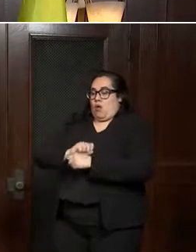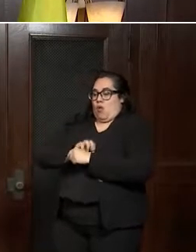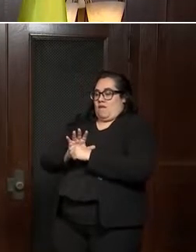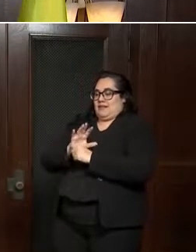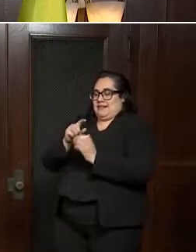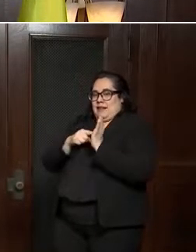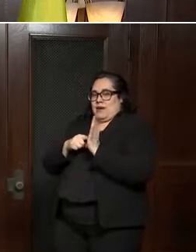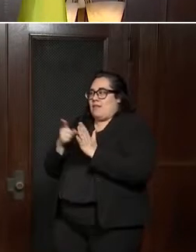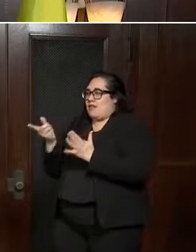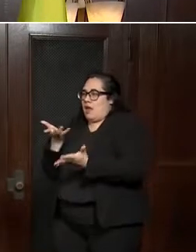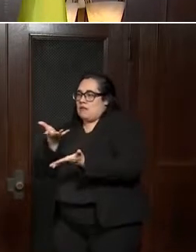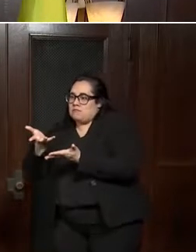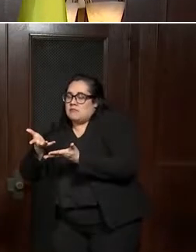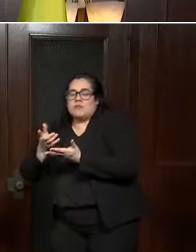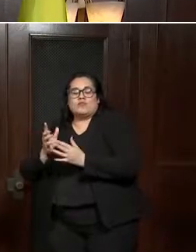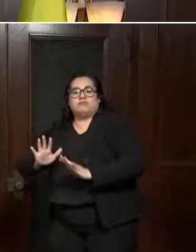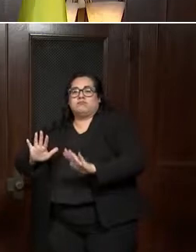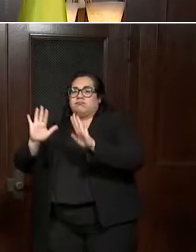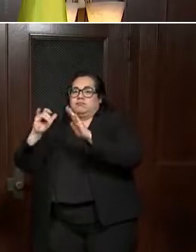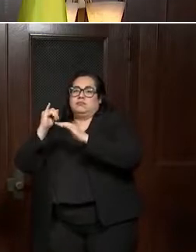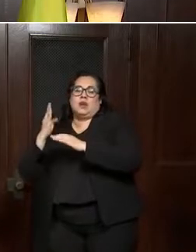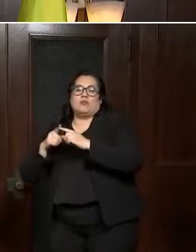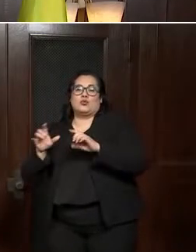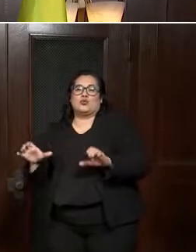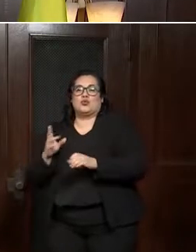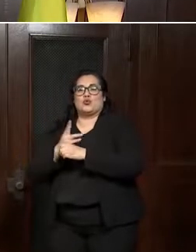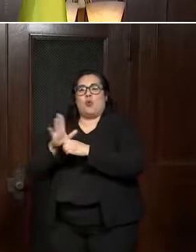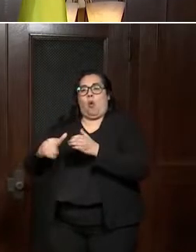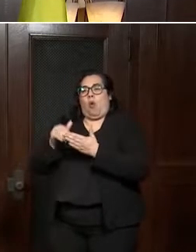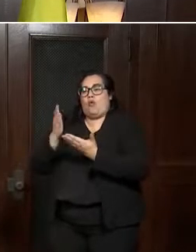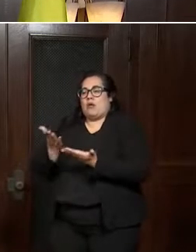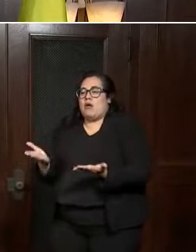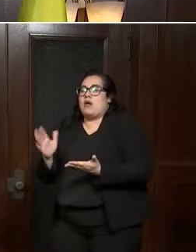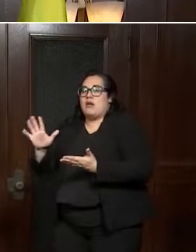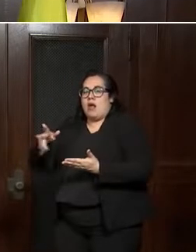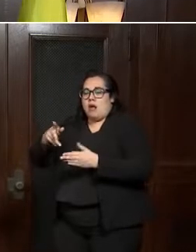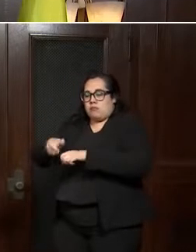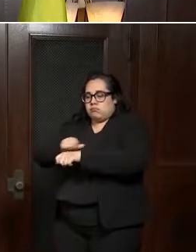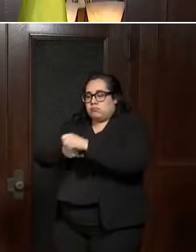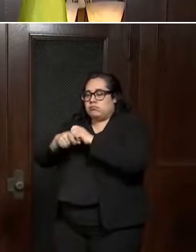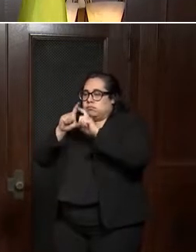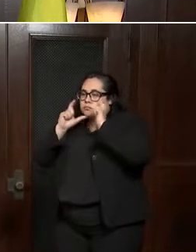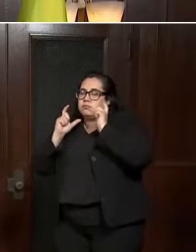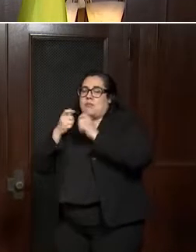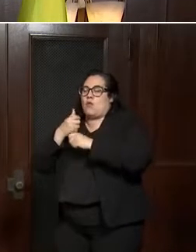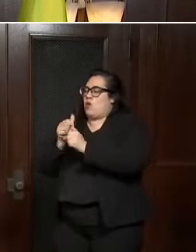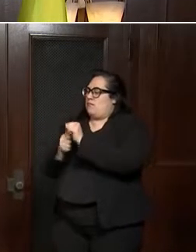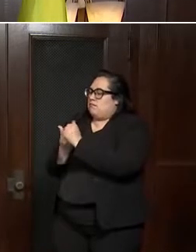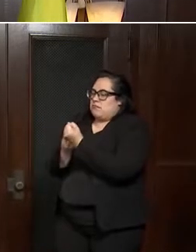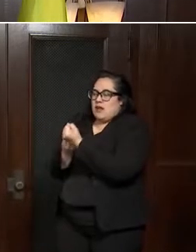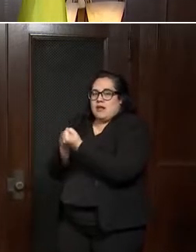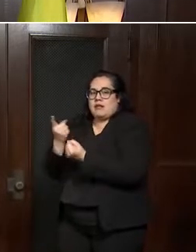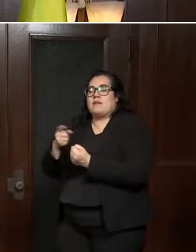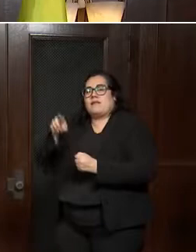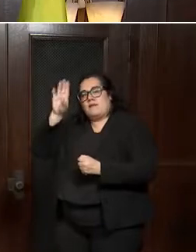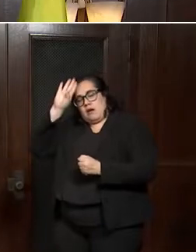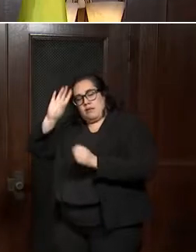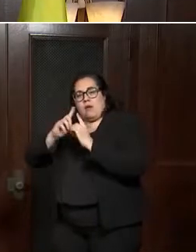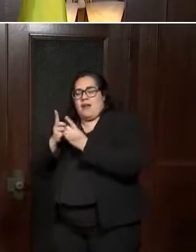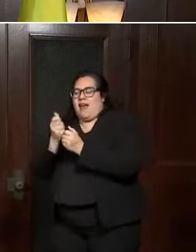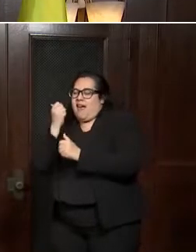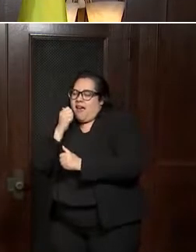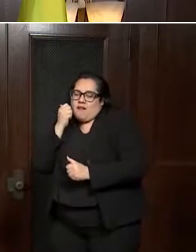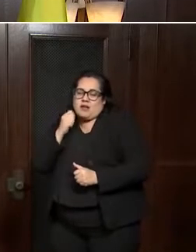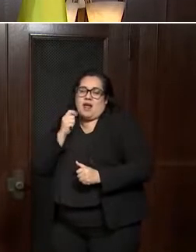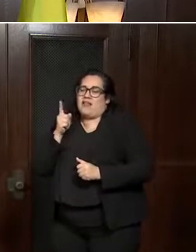symptoms. They've done an extraordinary job of using all the procedures, their PPE, We are behind the men and women of this fire department every single